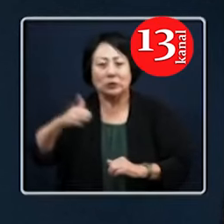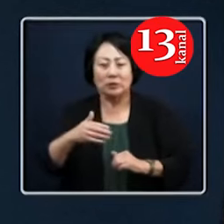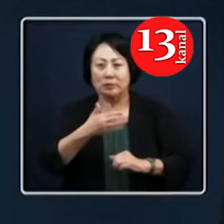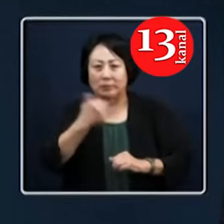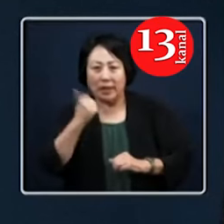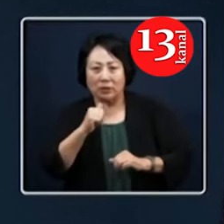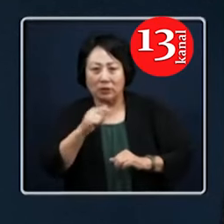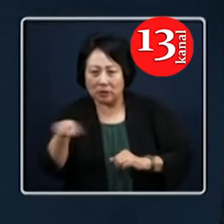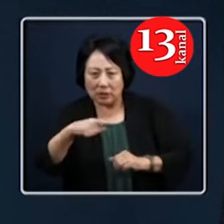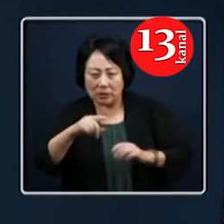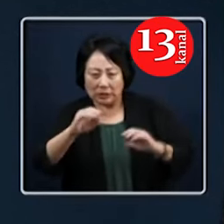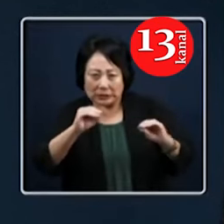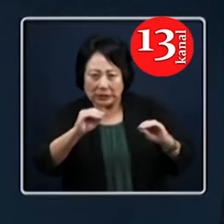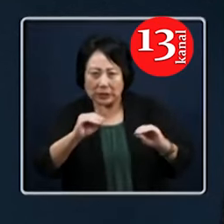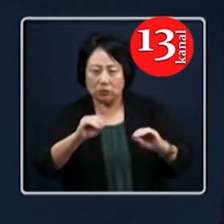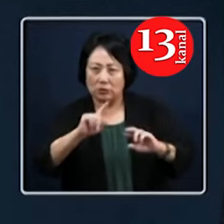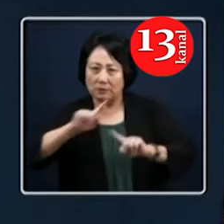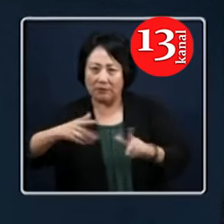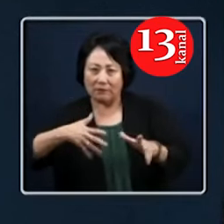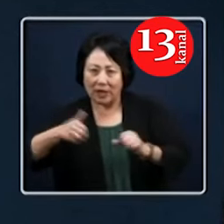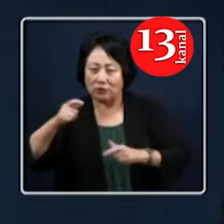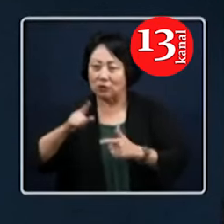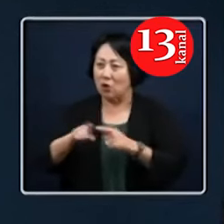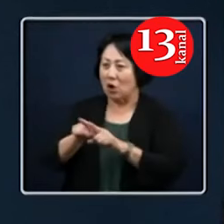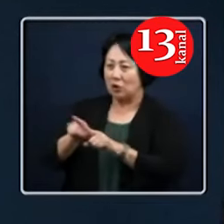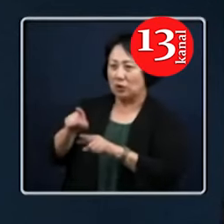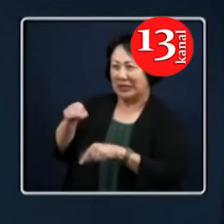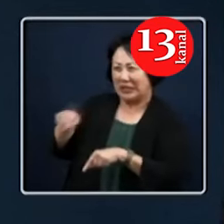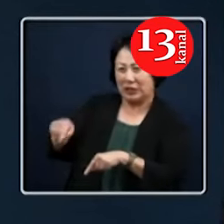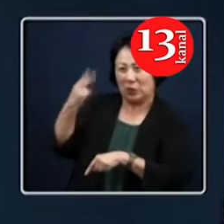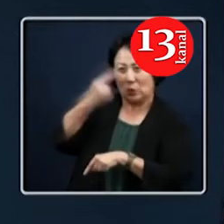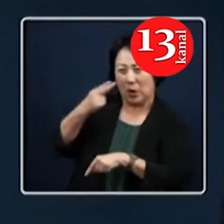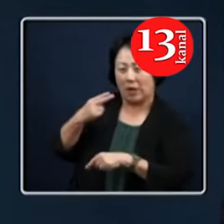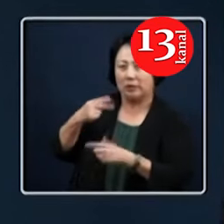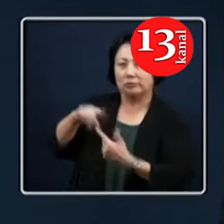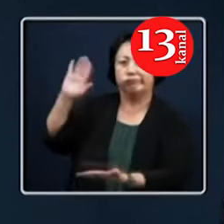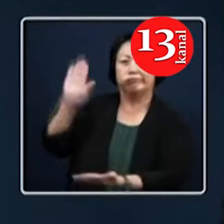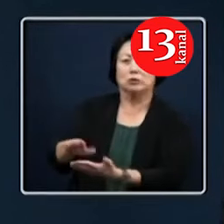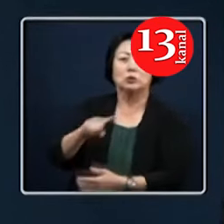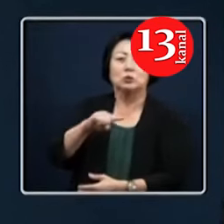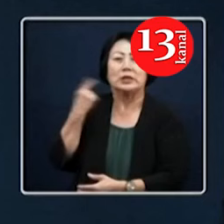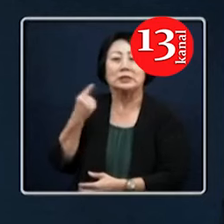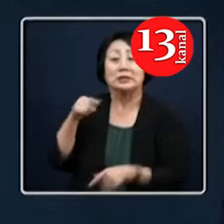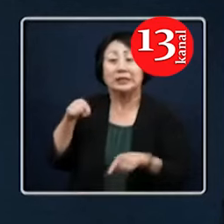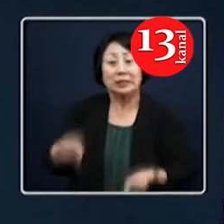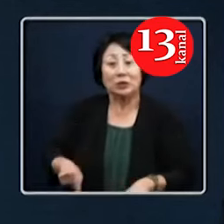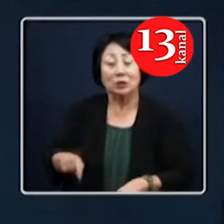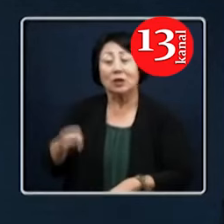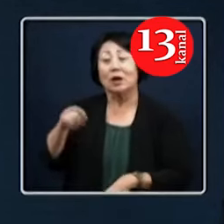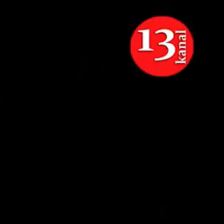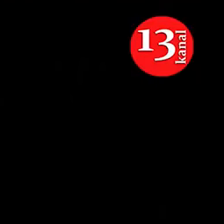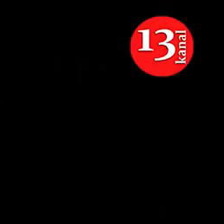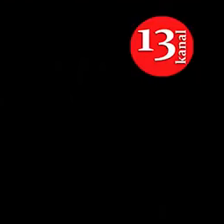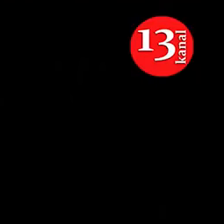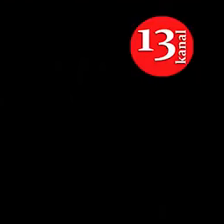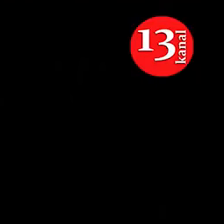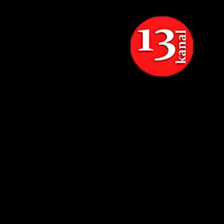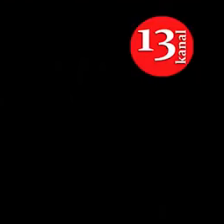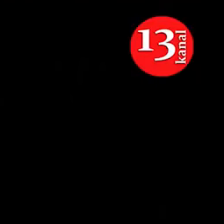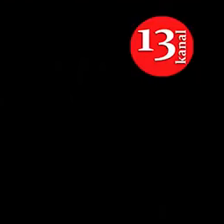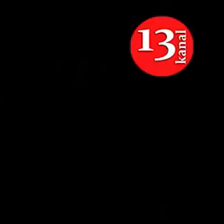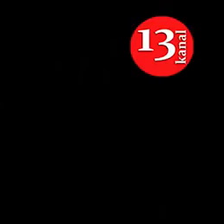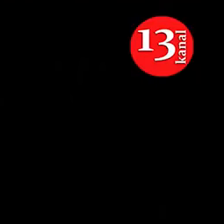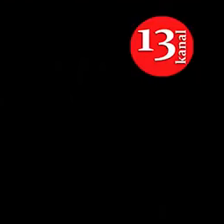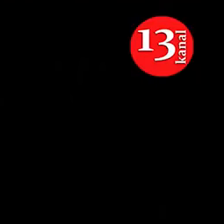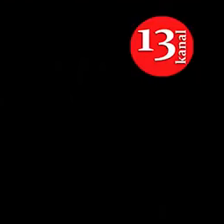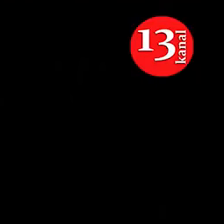by having extra staff on duty, stationing emergency vehicles or supplies in high-risk areas, or plotting possible